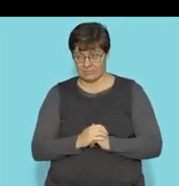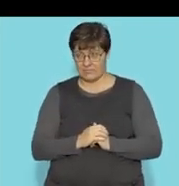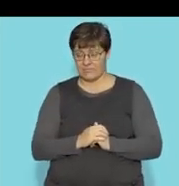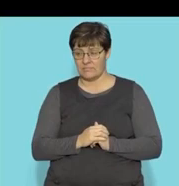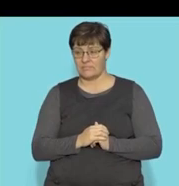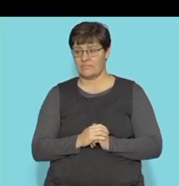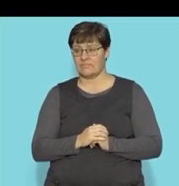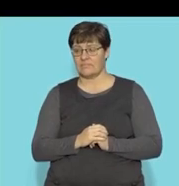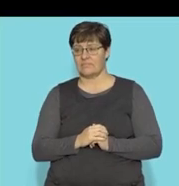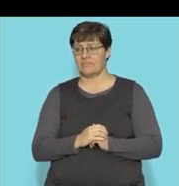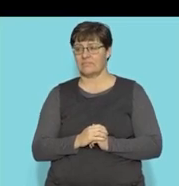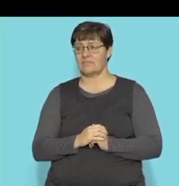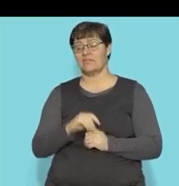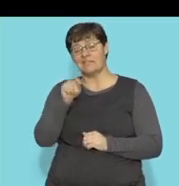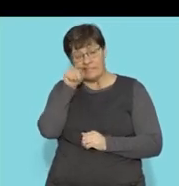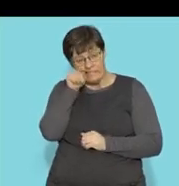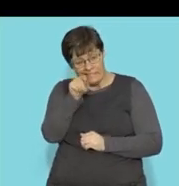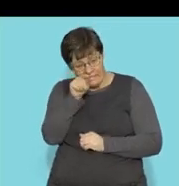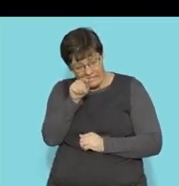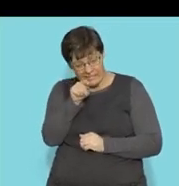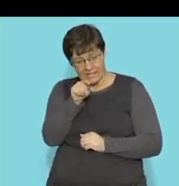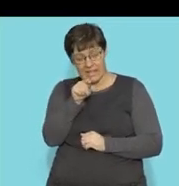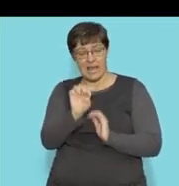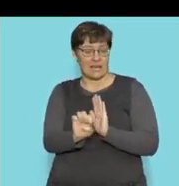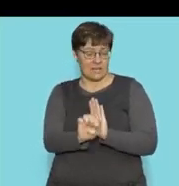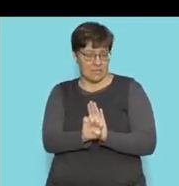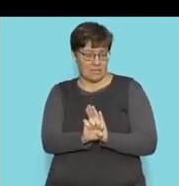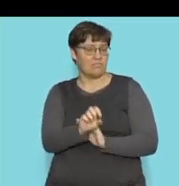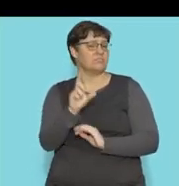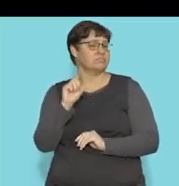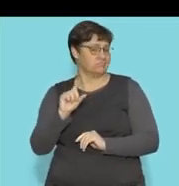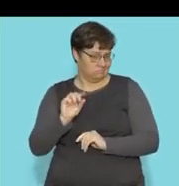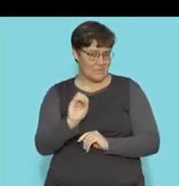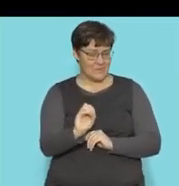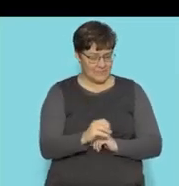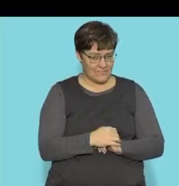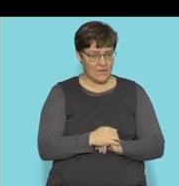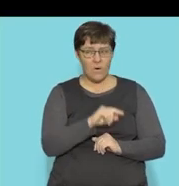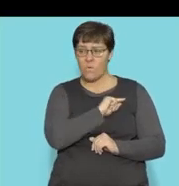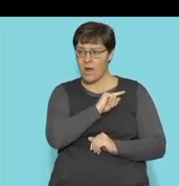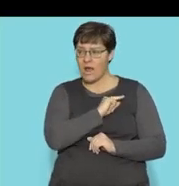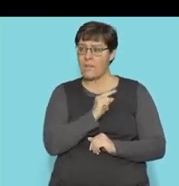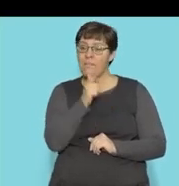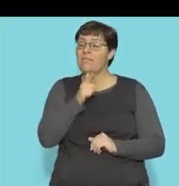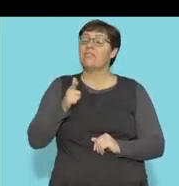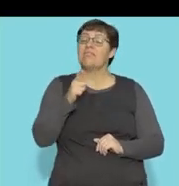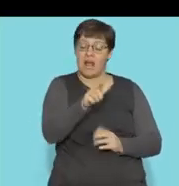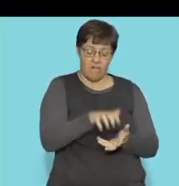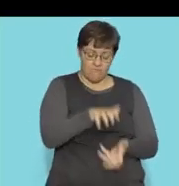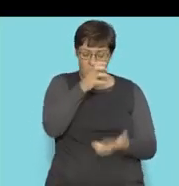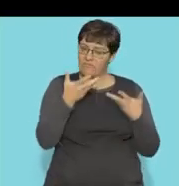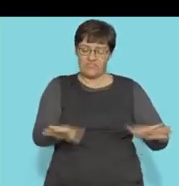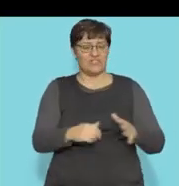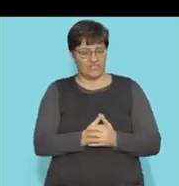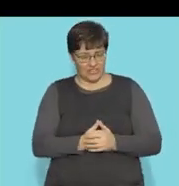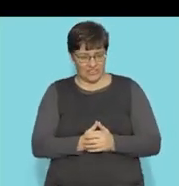90 degrees. But for this particular case, it's interesting because I've actually told you what the volume